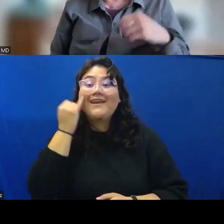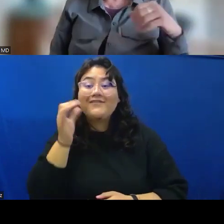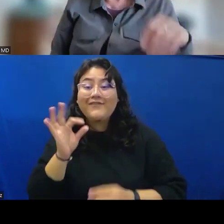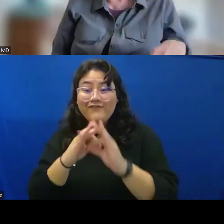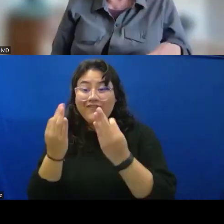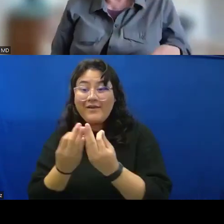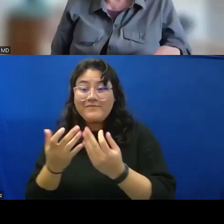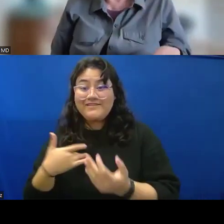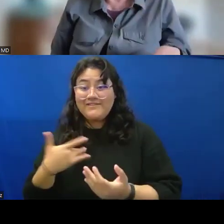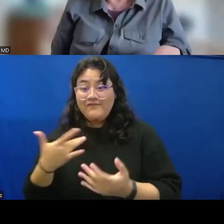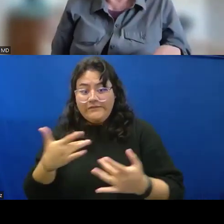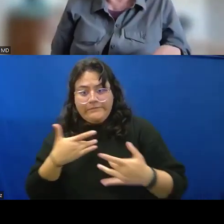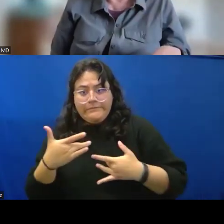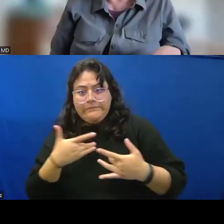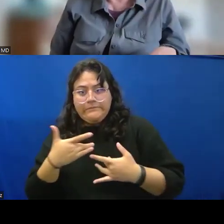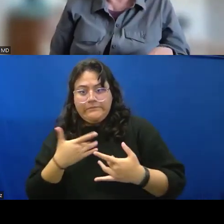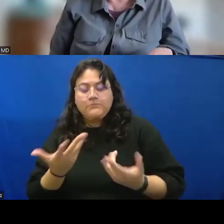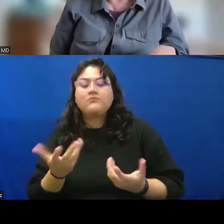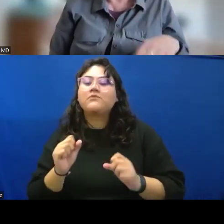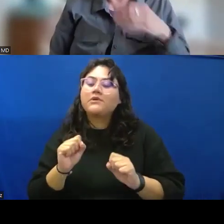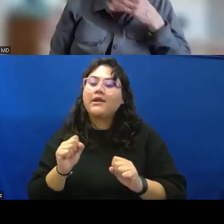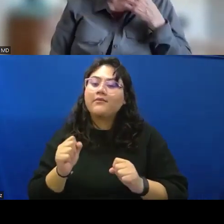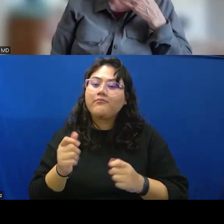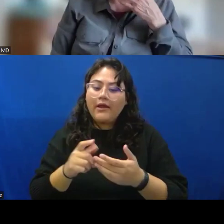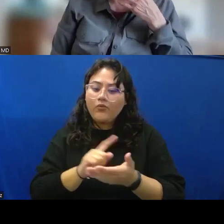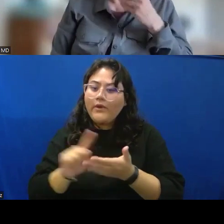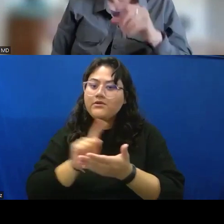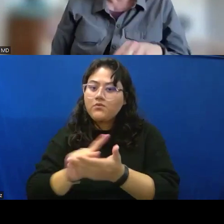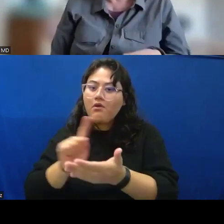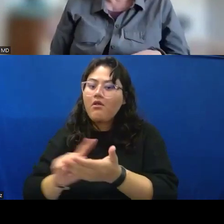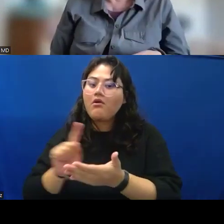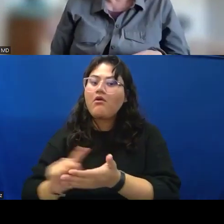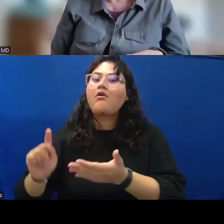weeks, then that child should be referred directly to audiology.